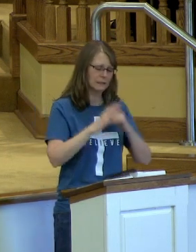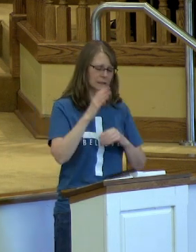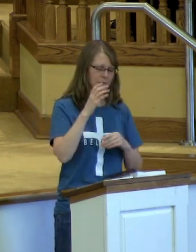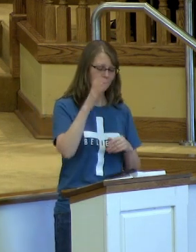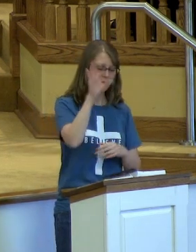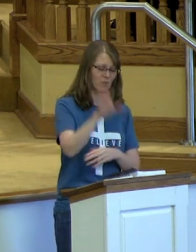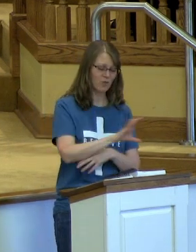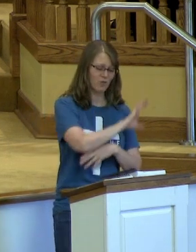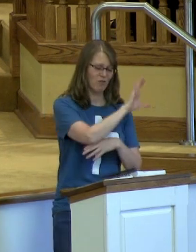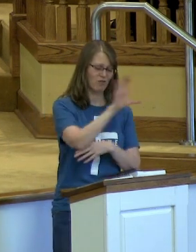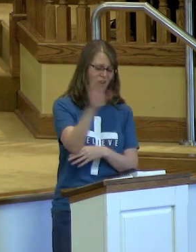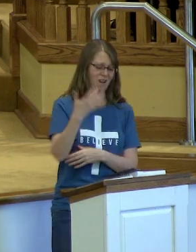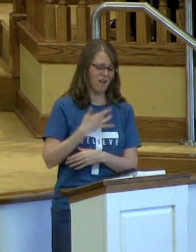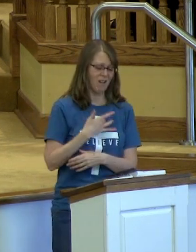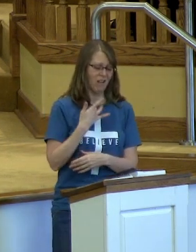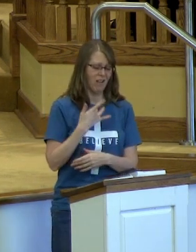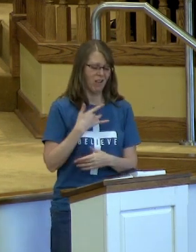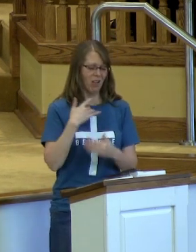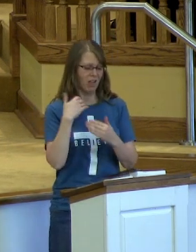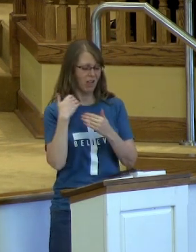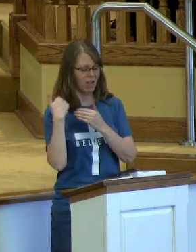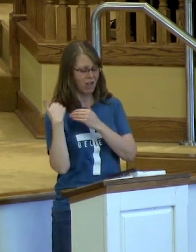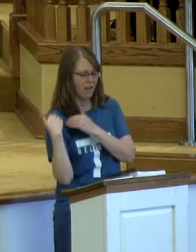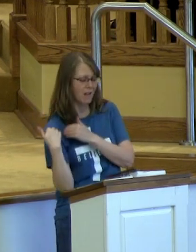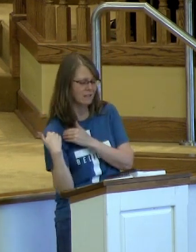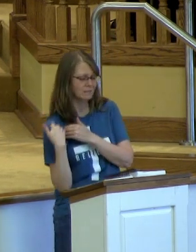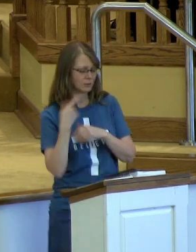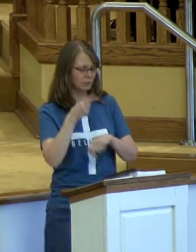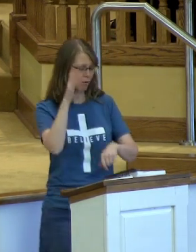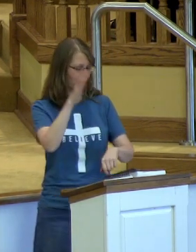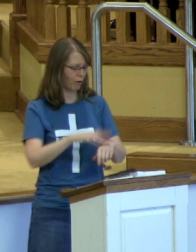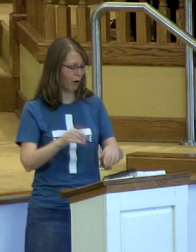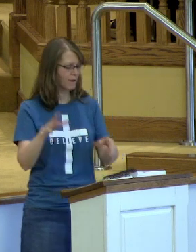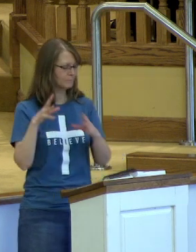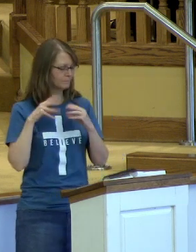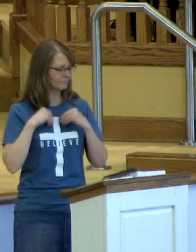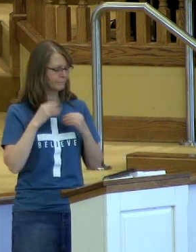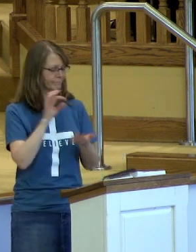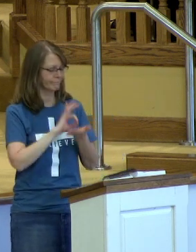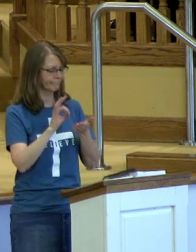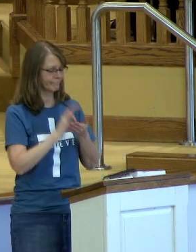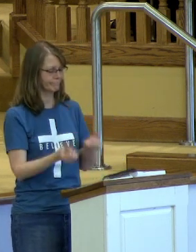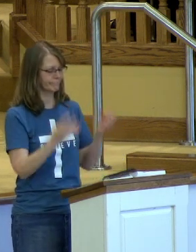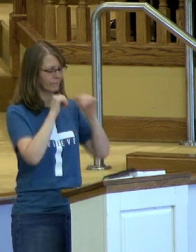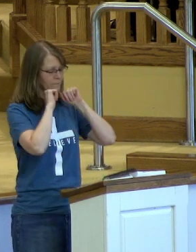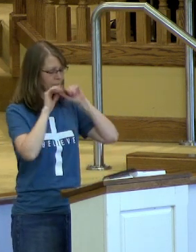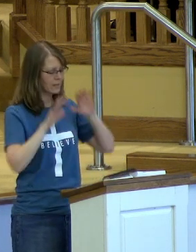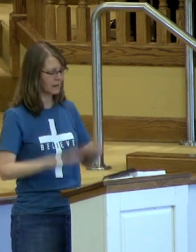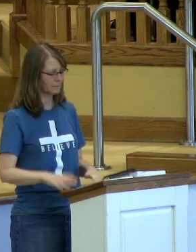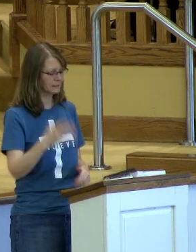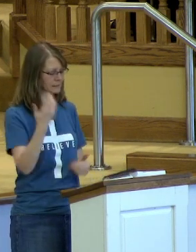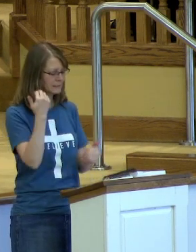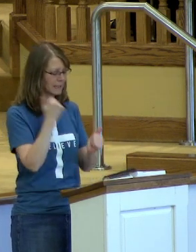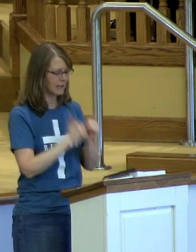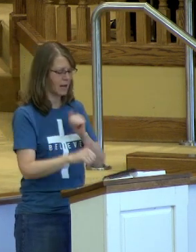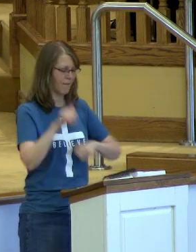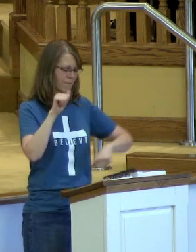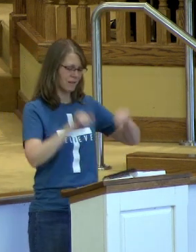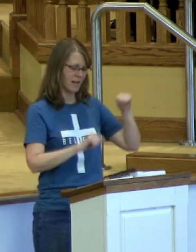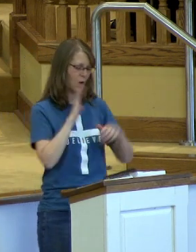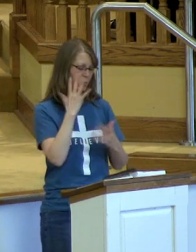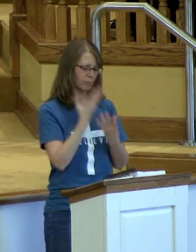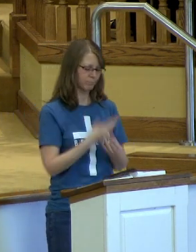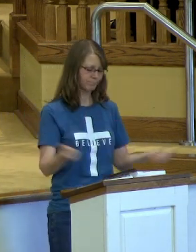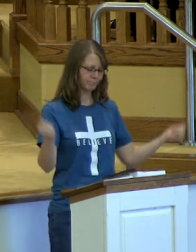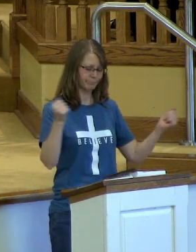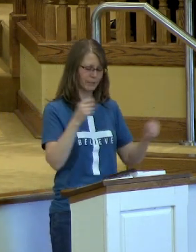the cross seem heavy you are called to bear? Count your many blessings, every doubt will fly, and you